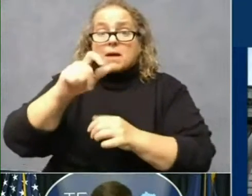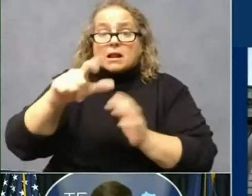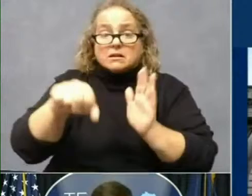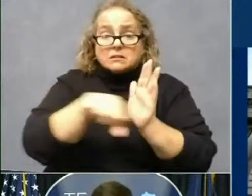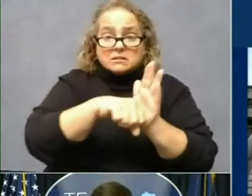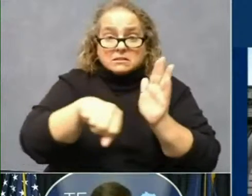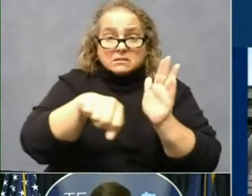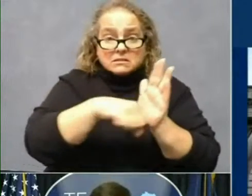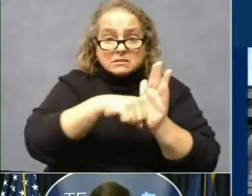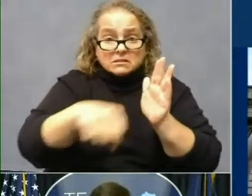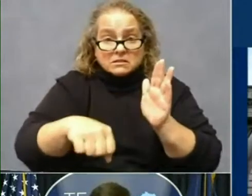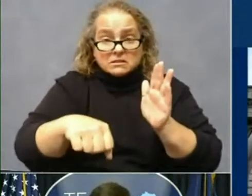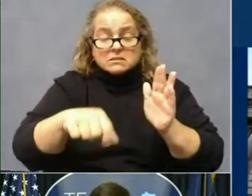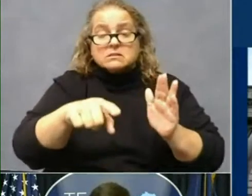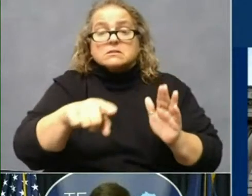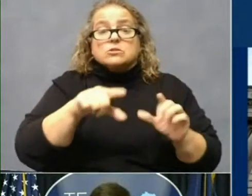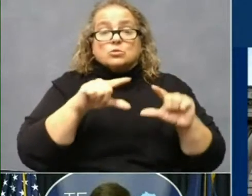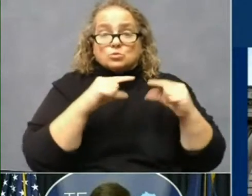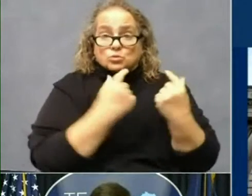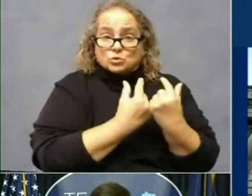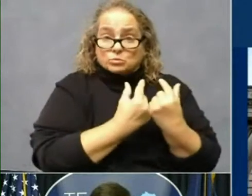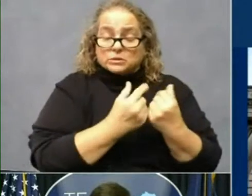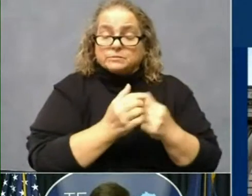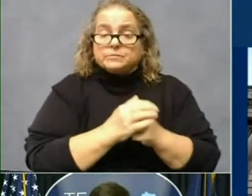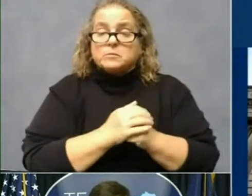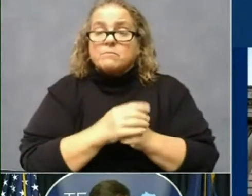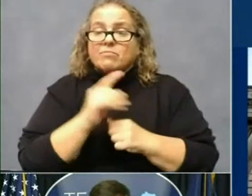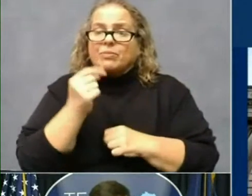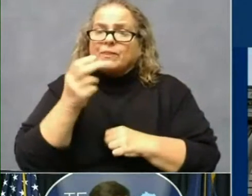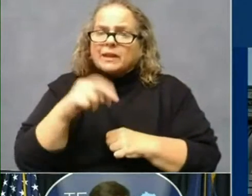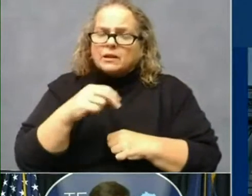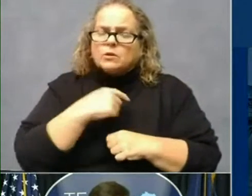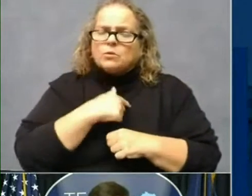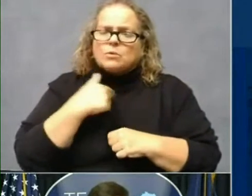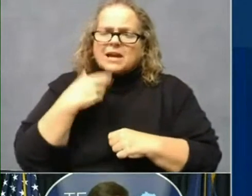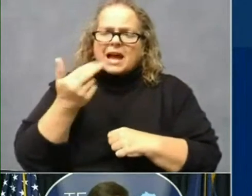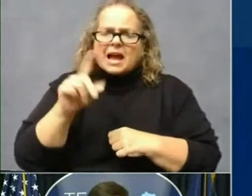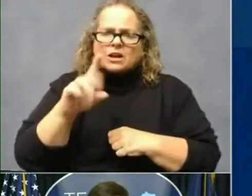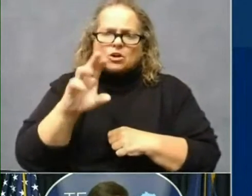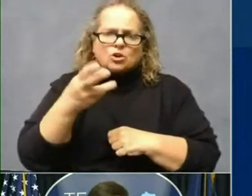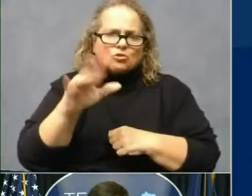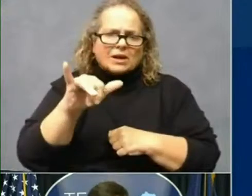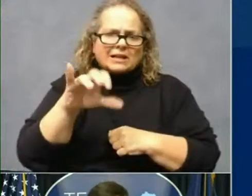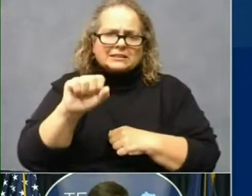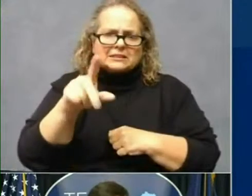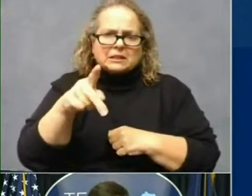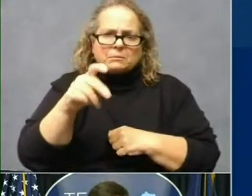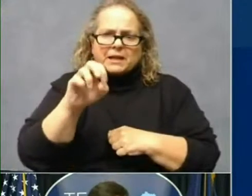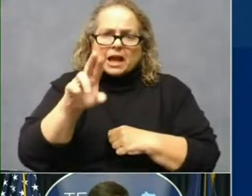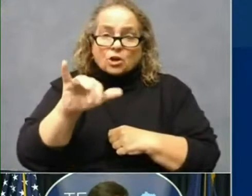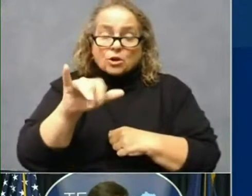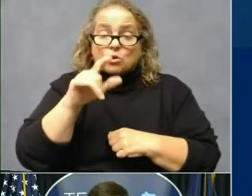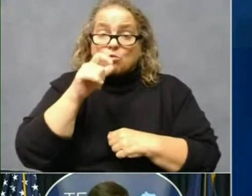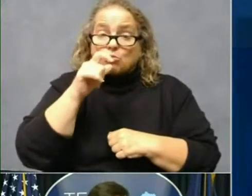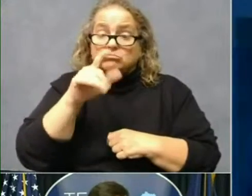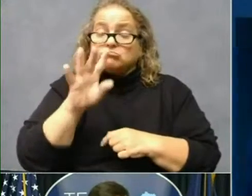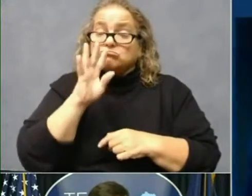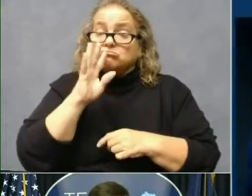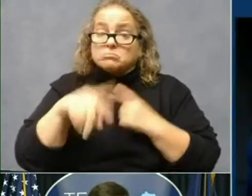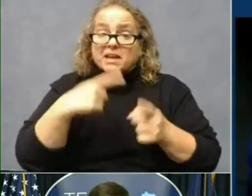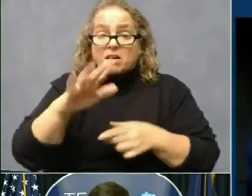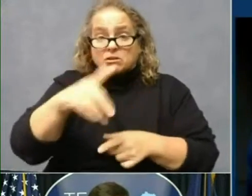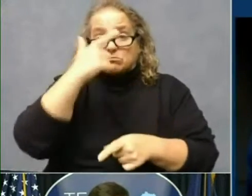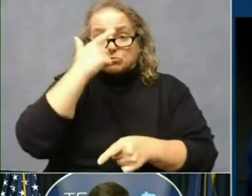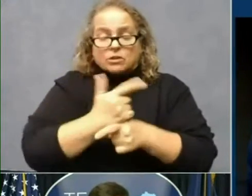done a memorial. And then we had Chris Perry, who talked about the loss of his brother, Rob Perry, to